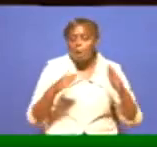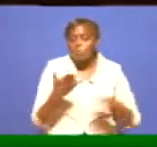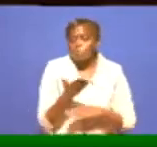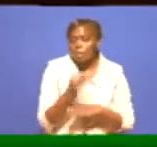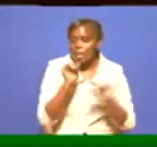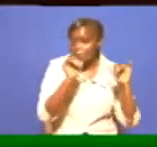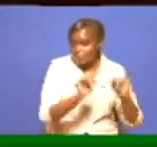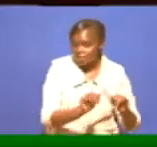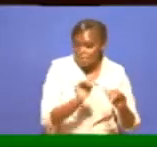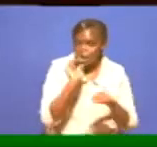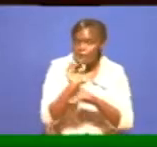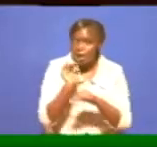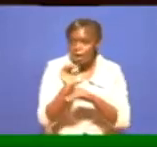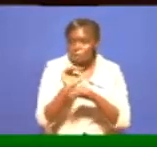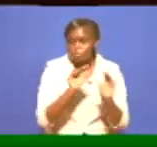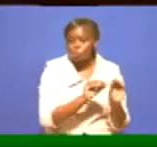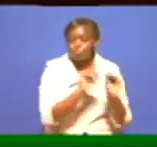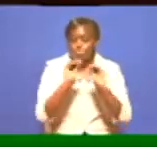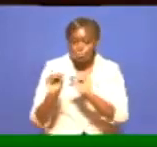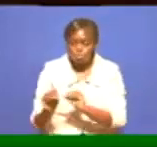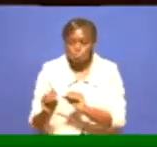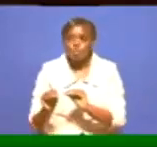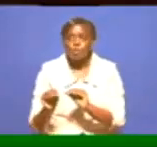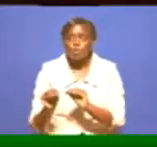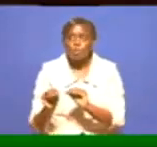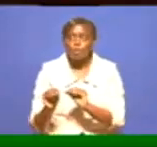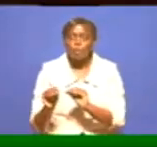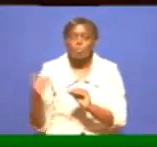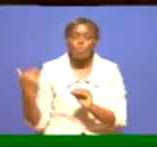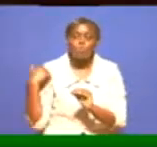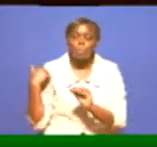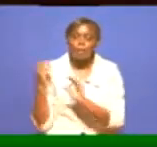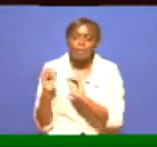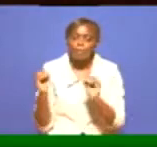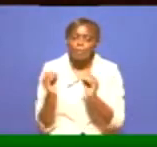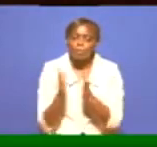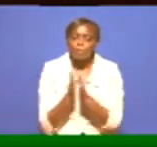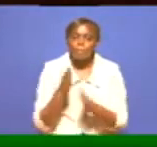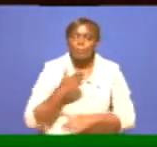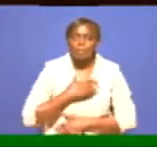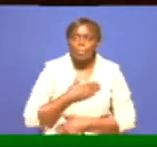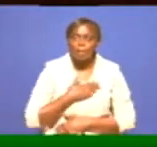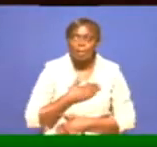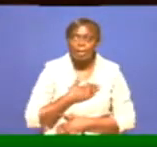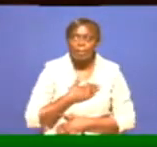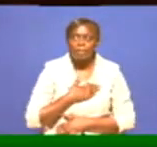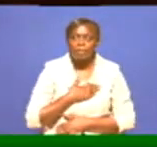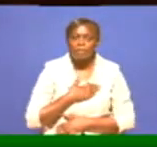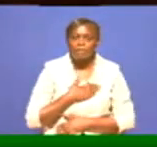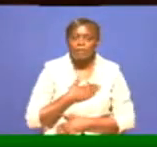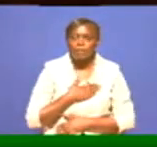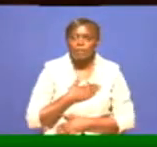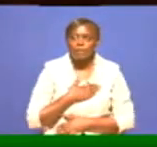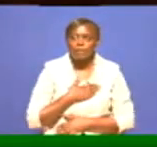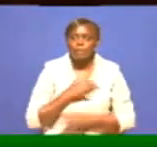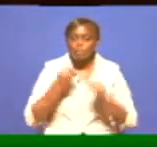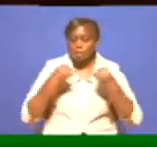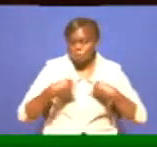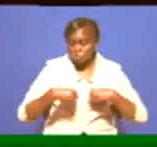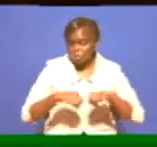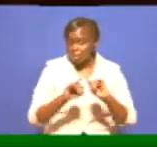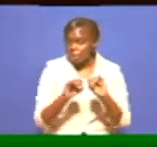I might ask you to relocate so that you do not interfere with my concentration. Do you want me to try it, Honorable